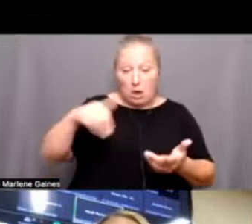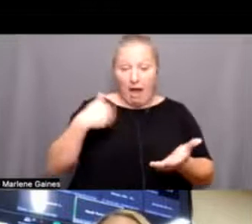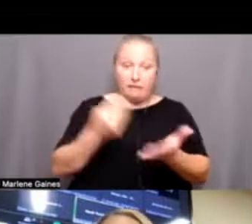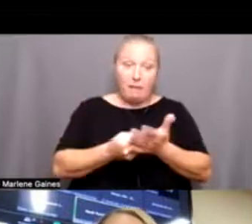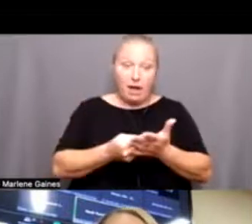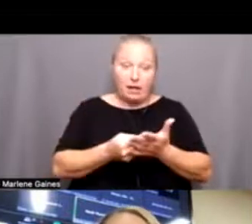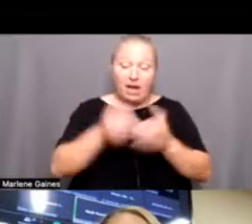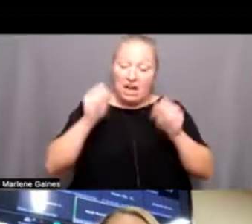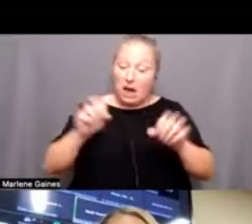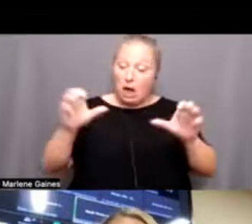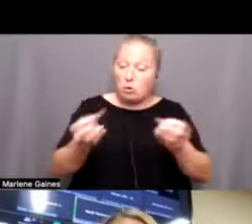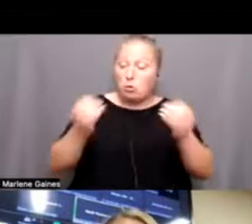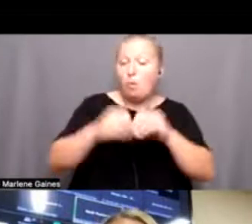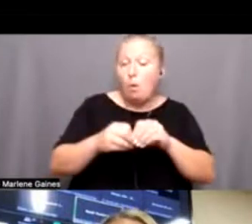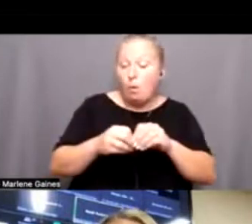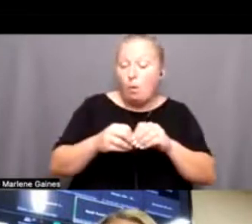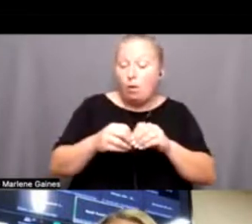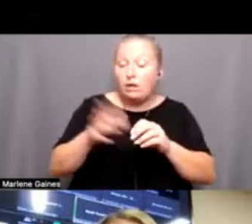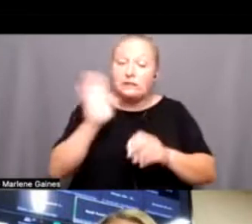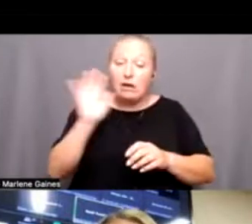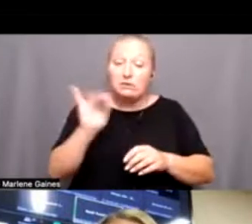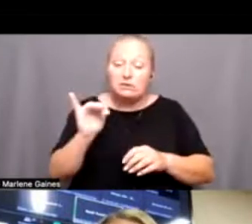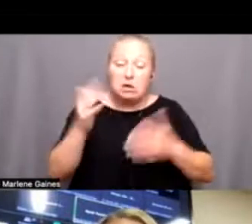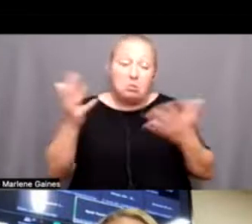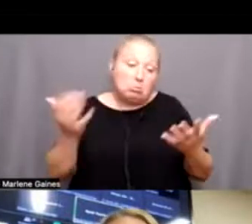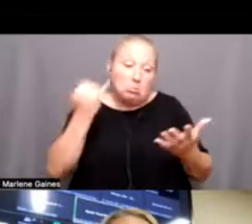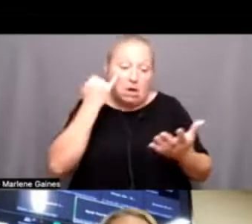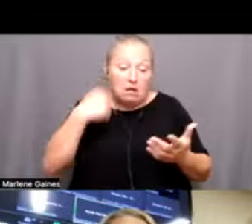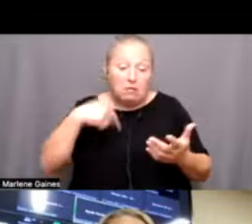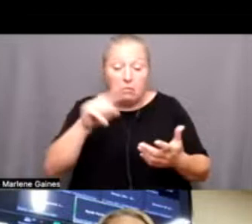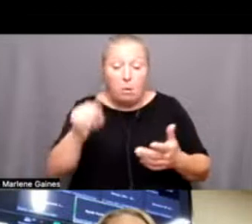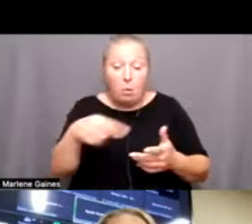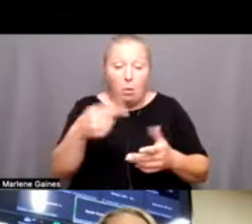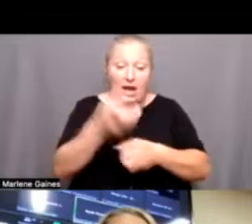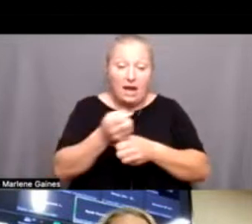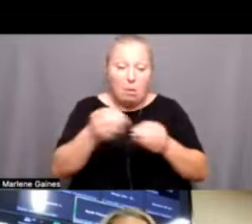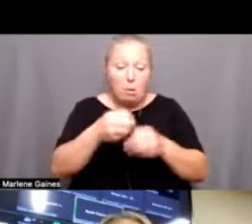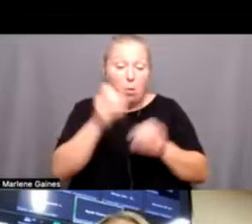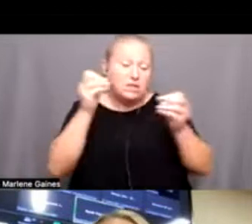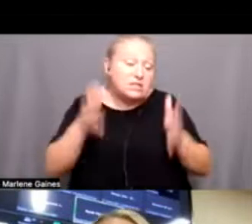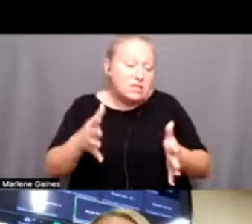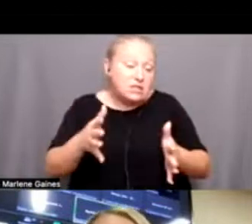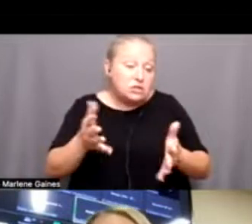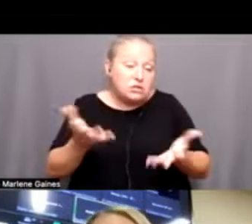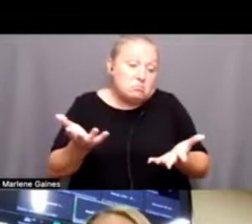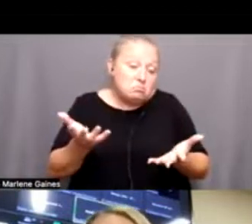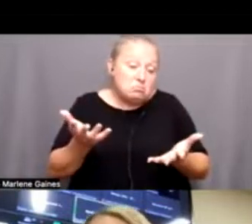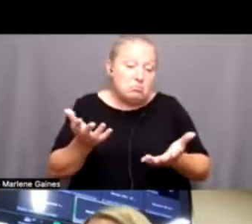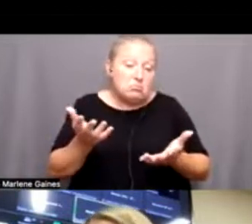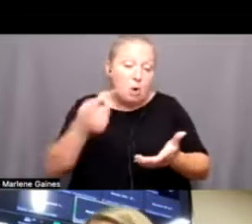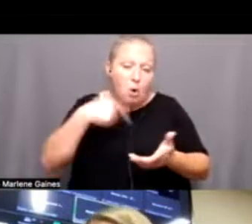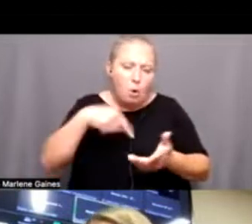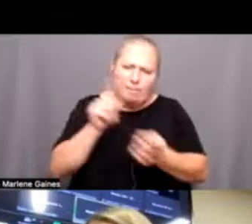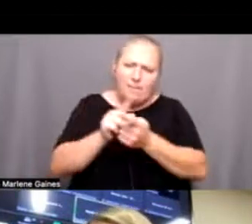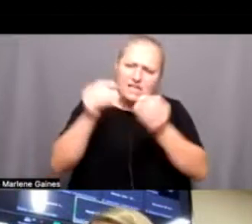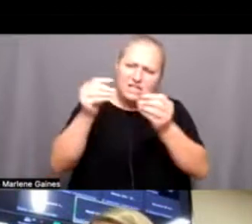more. And it sounds like, oh, hey, if we could only, get more teachers. Hey, we're meeting teachers' needs. Let's